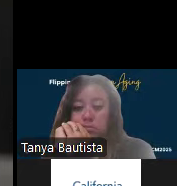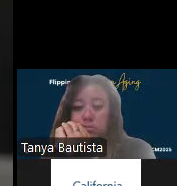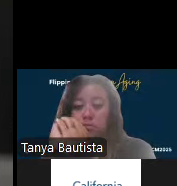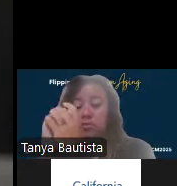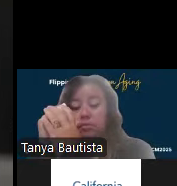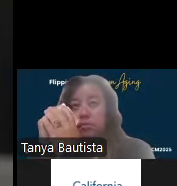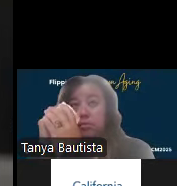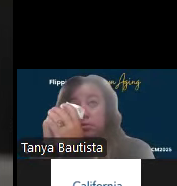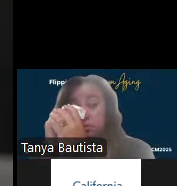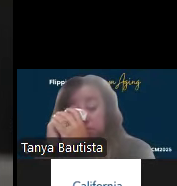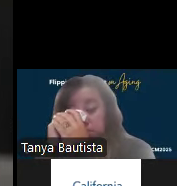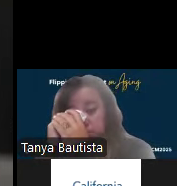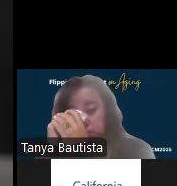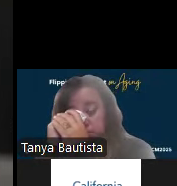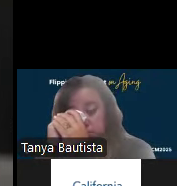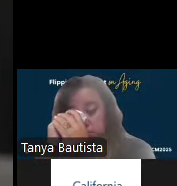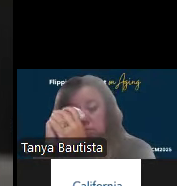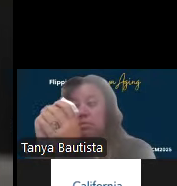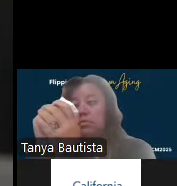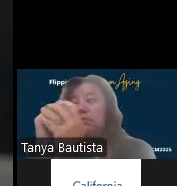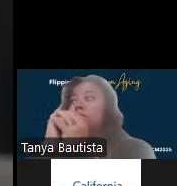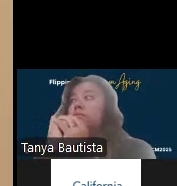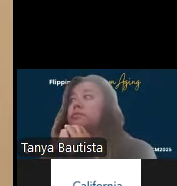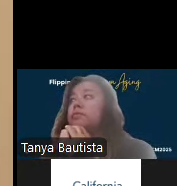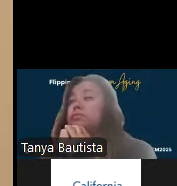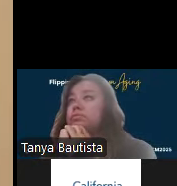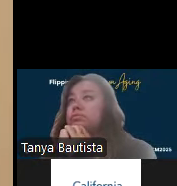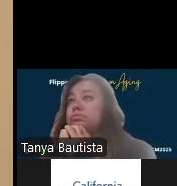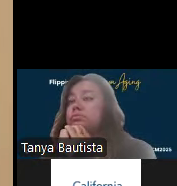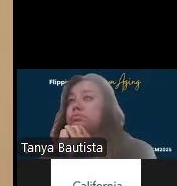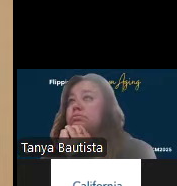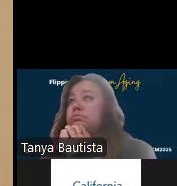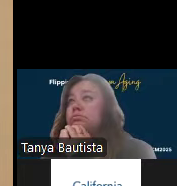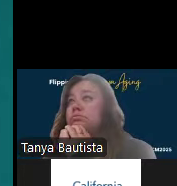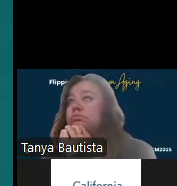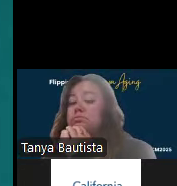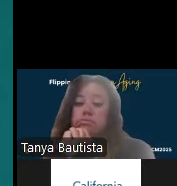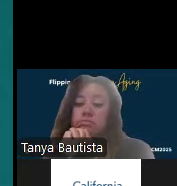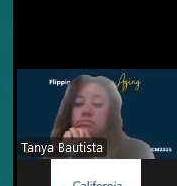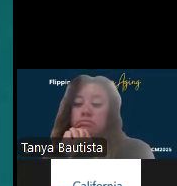daily lives. So it's a change in both cognition and function.